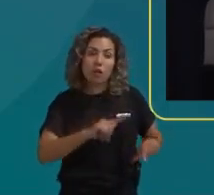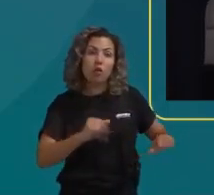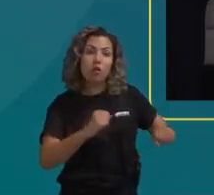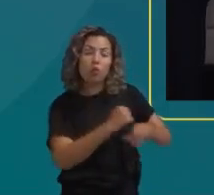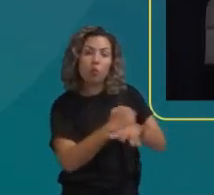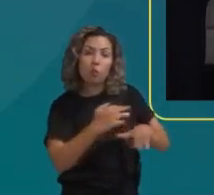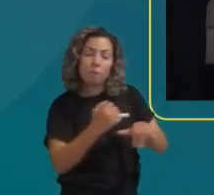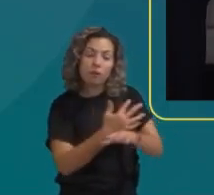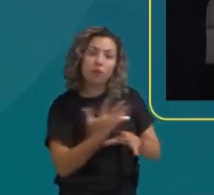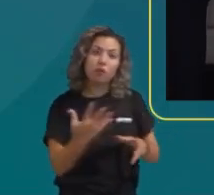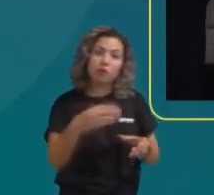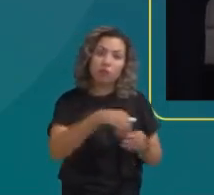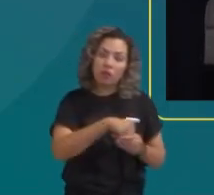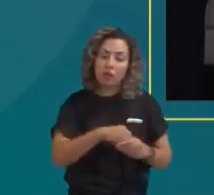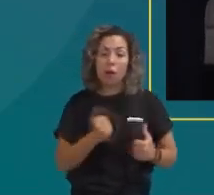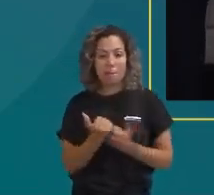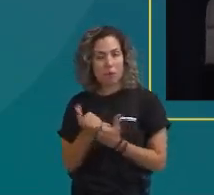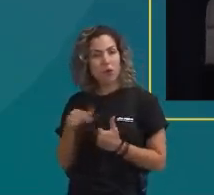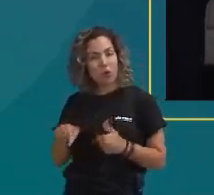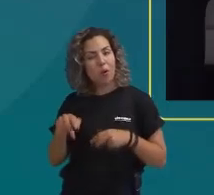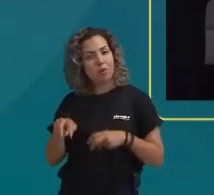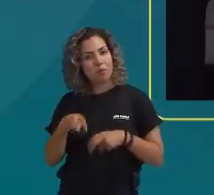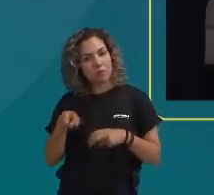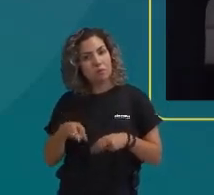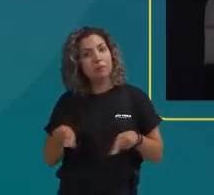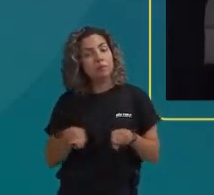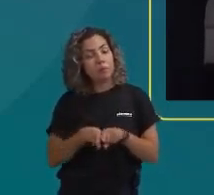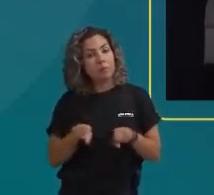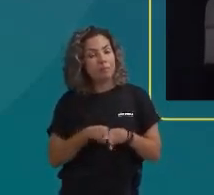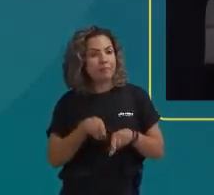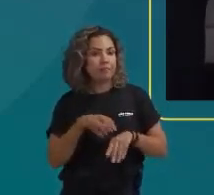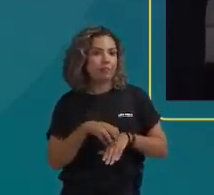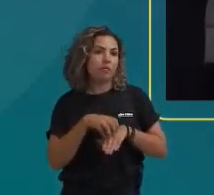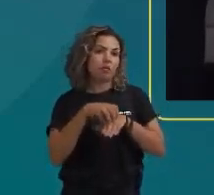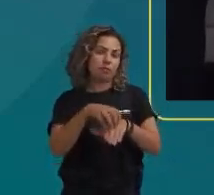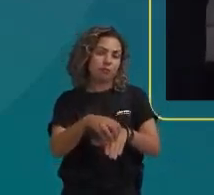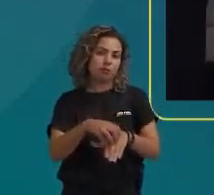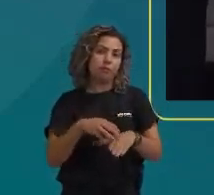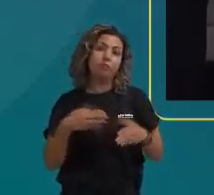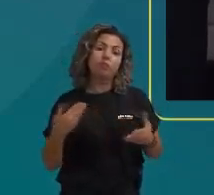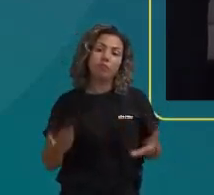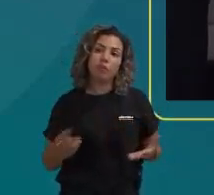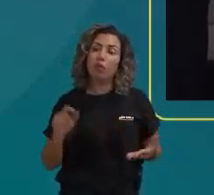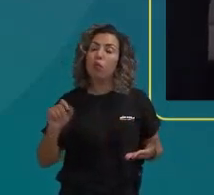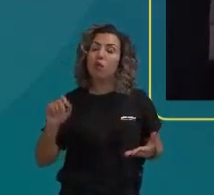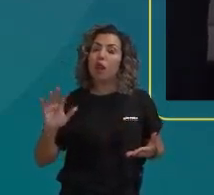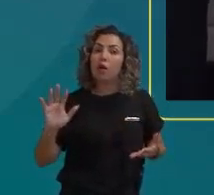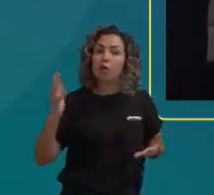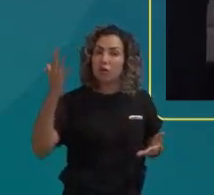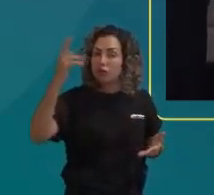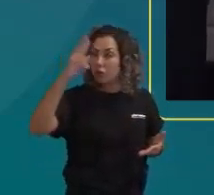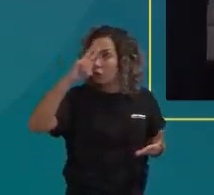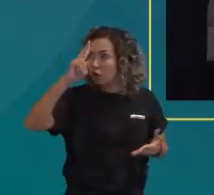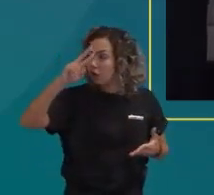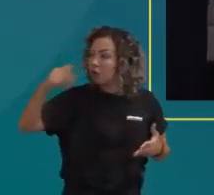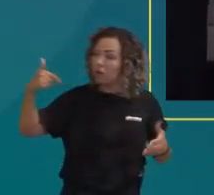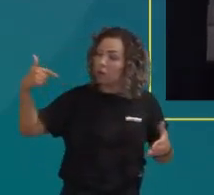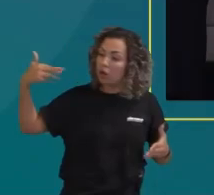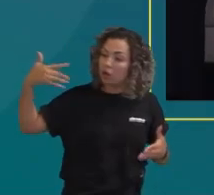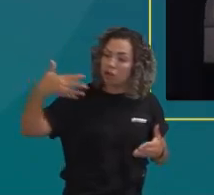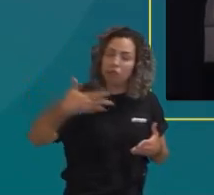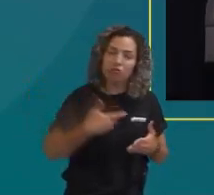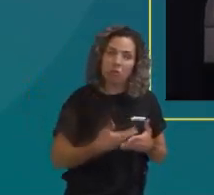for agriculture, and then for transportation. What happened? The story is the same, whether it is in the capitalist world. I am hearing the